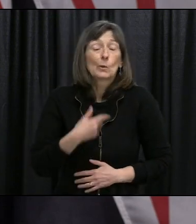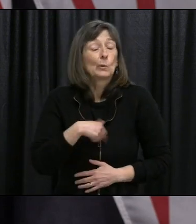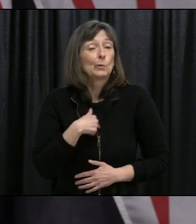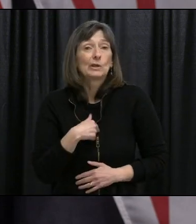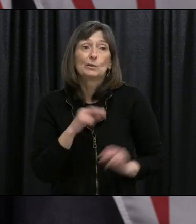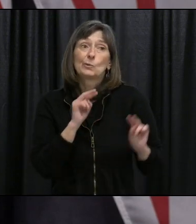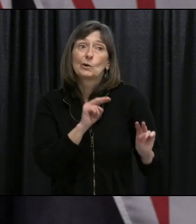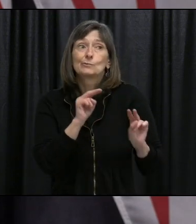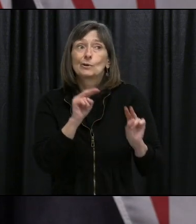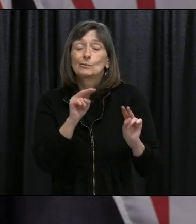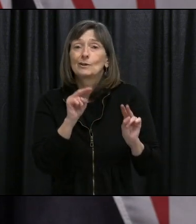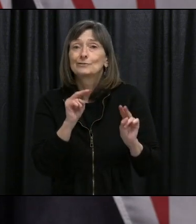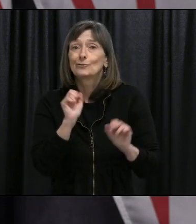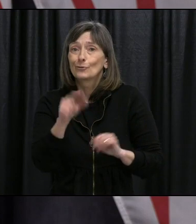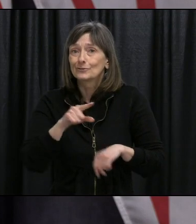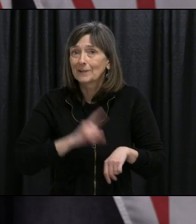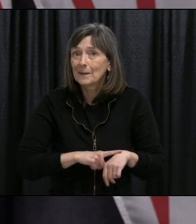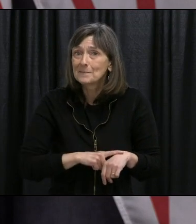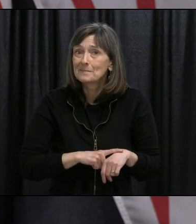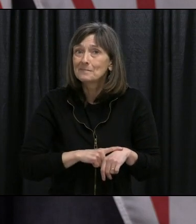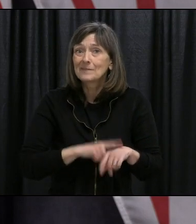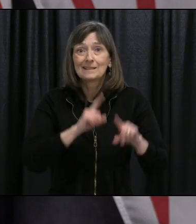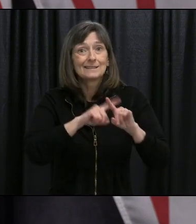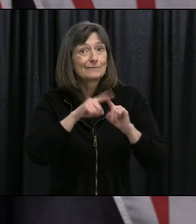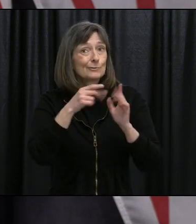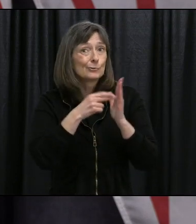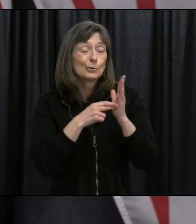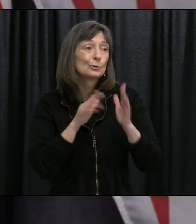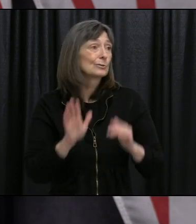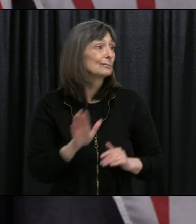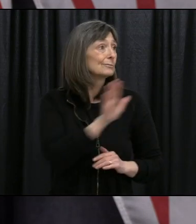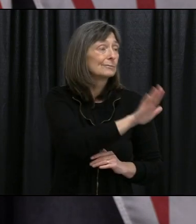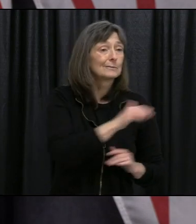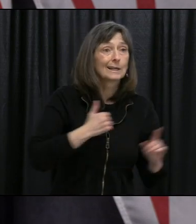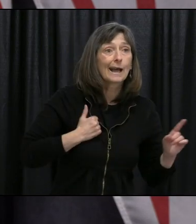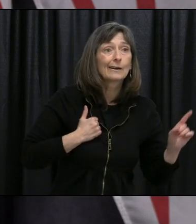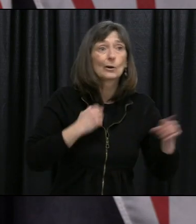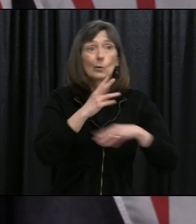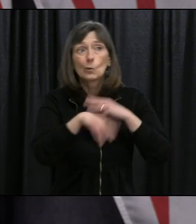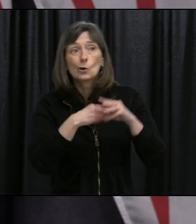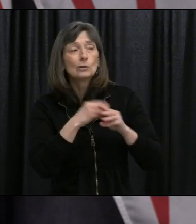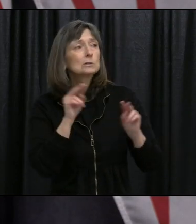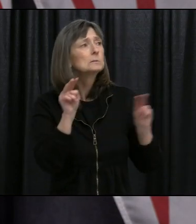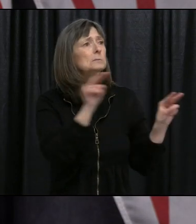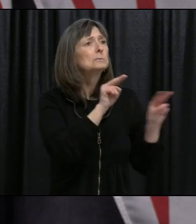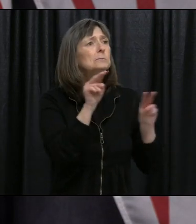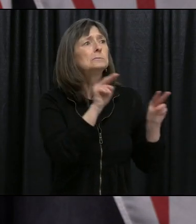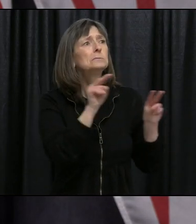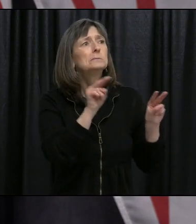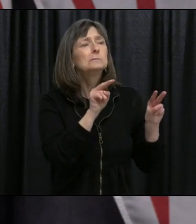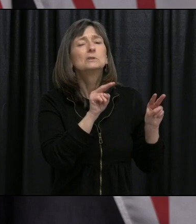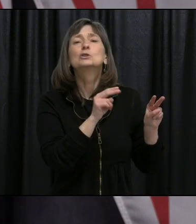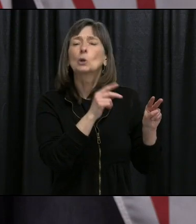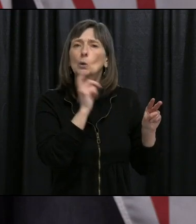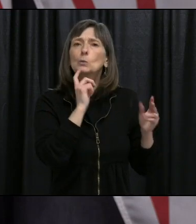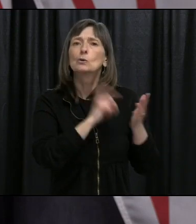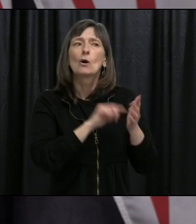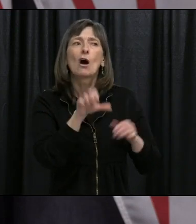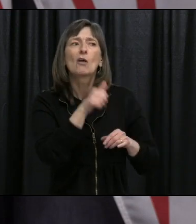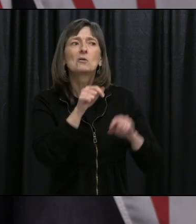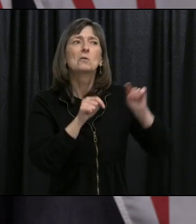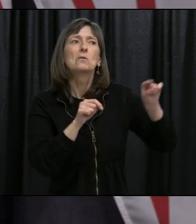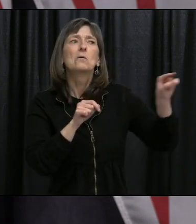watching and looking at criteria, and certainly there have been reports elsewhere of these types